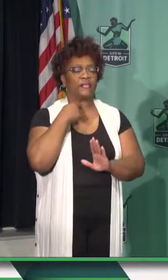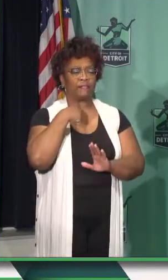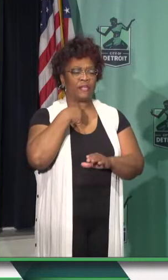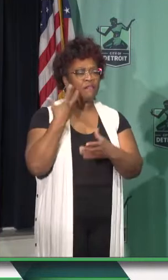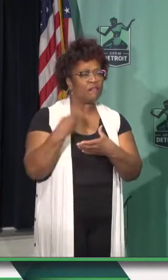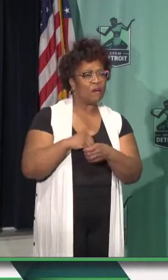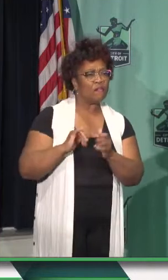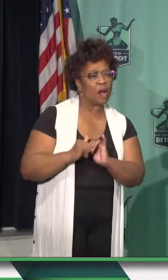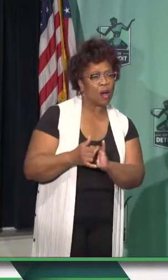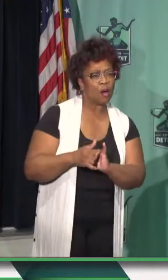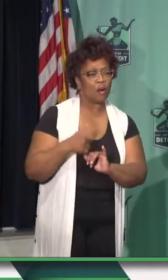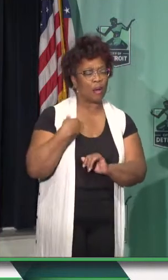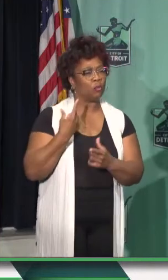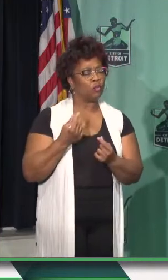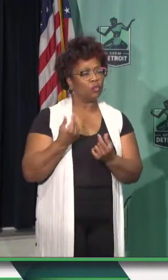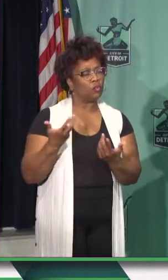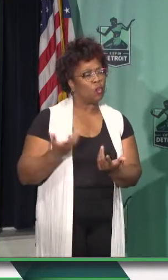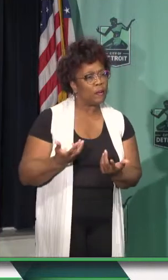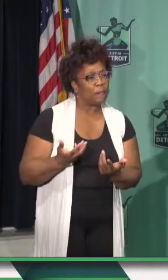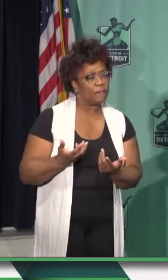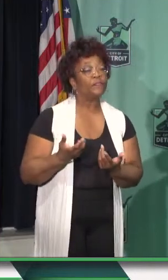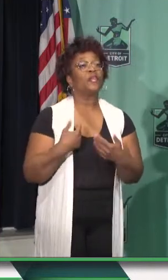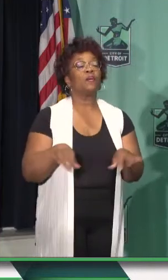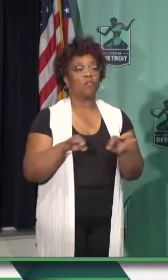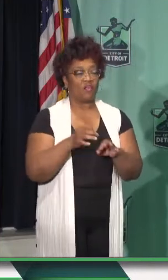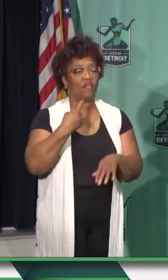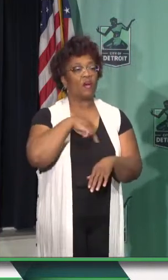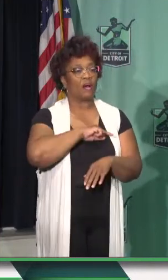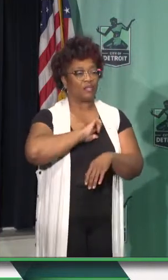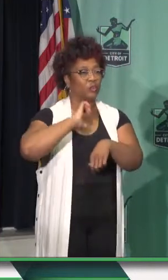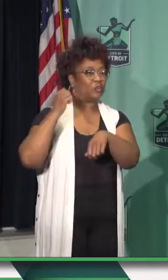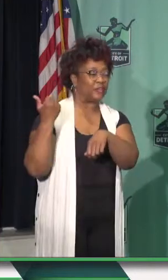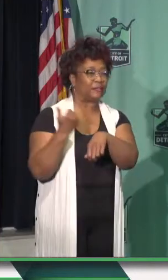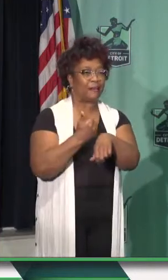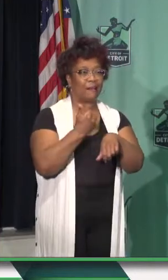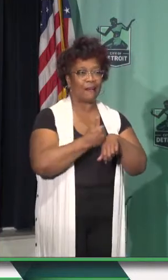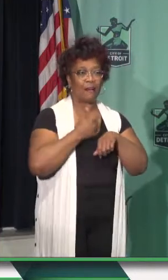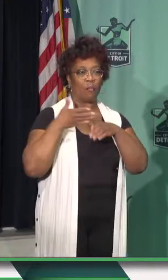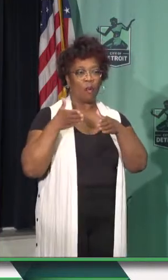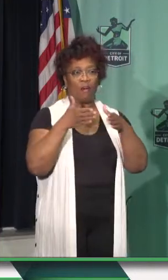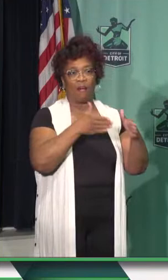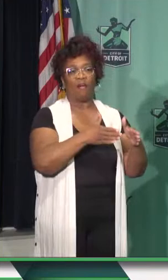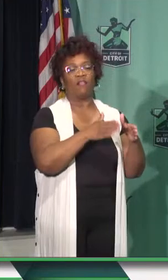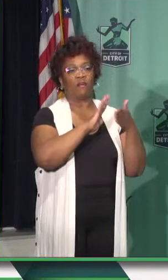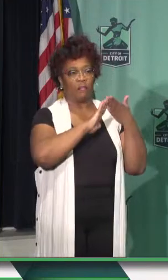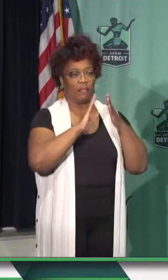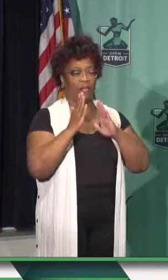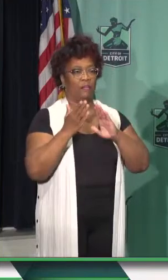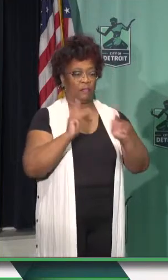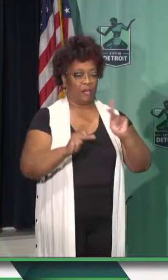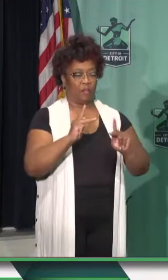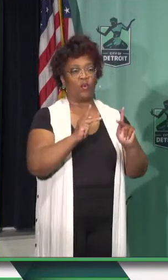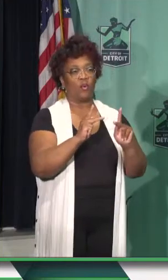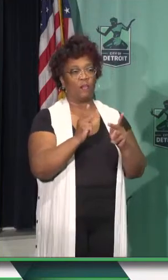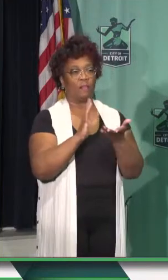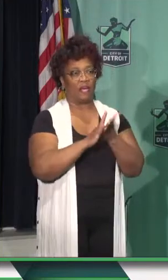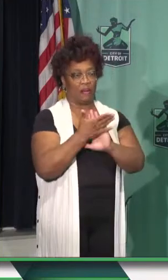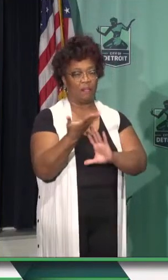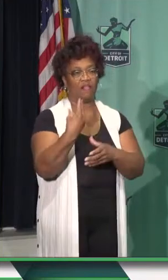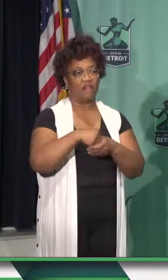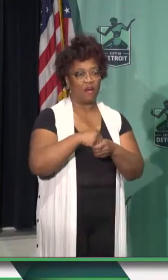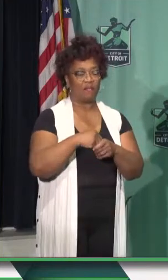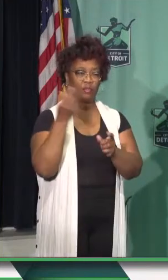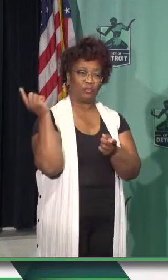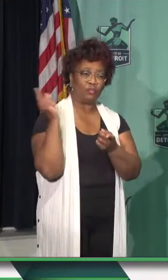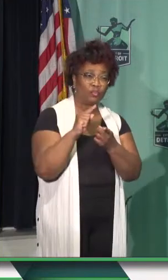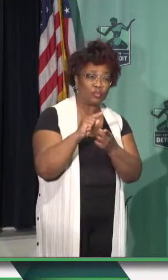it's very important for us to create ways for citizens to get involved, to be able to help us reduce crime, to be able